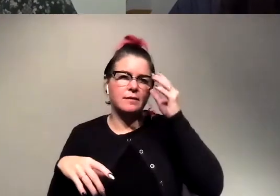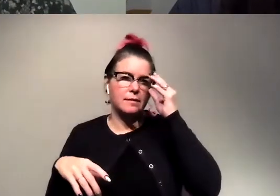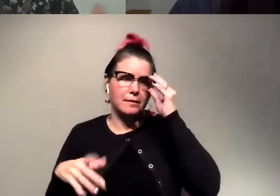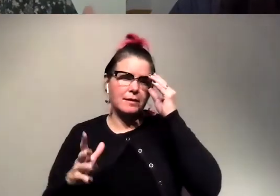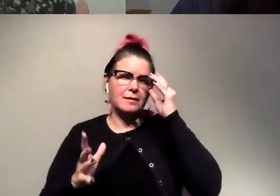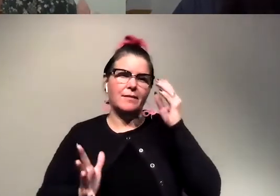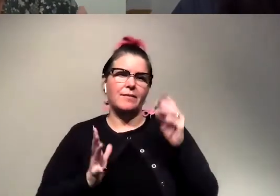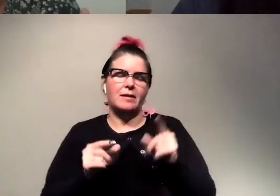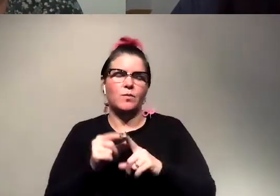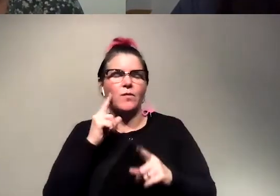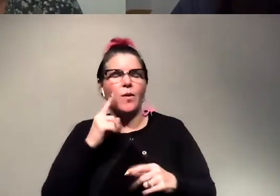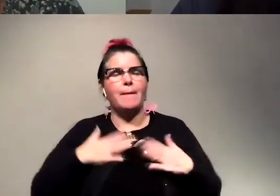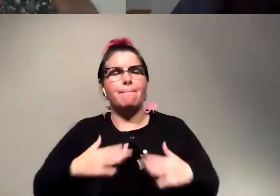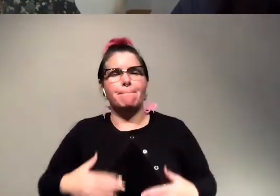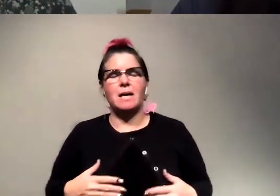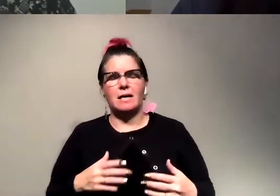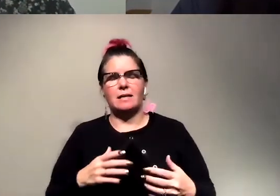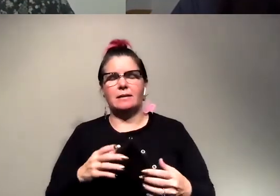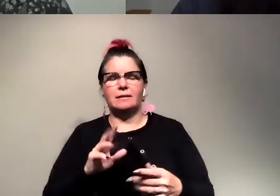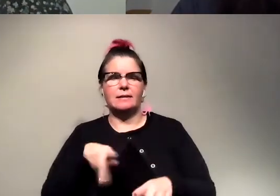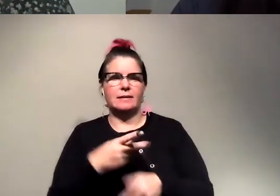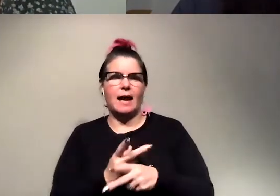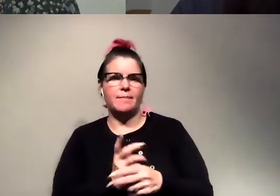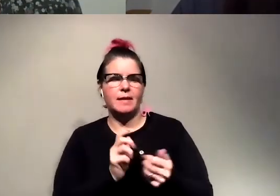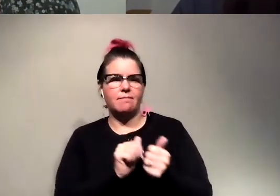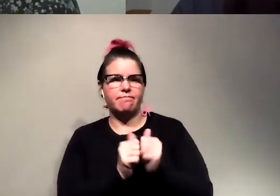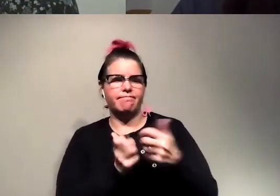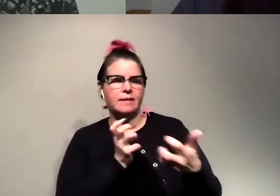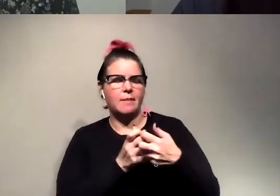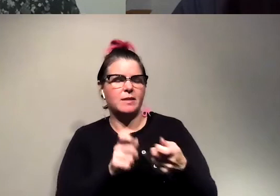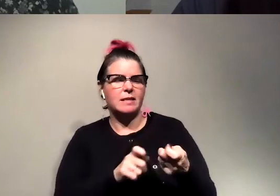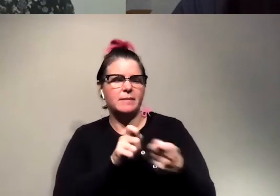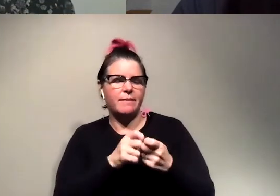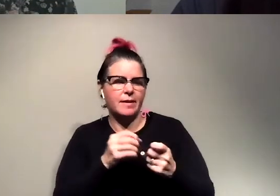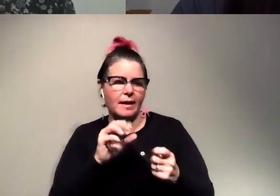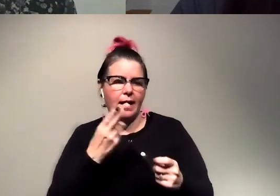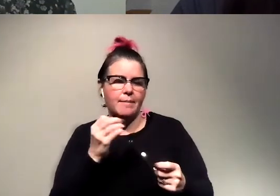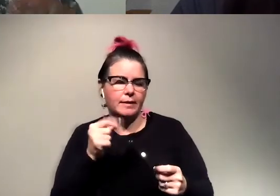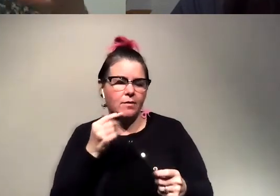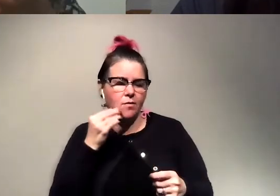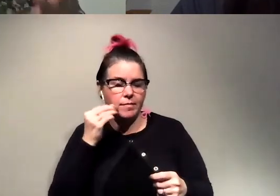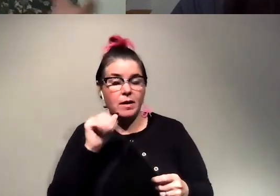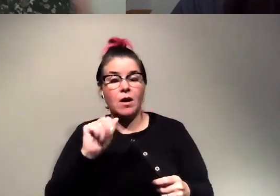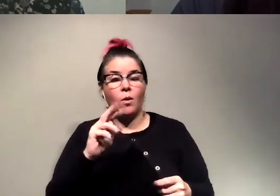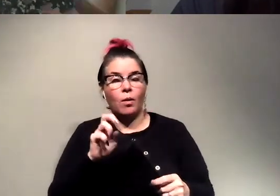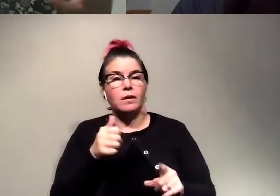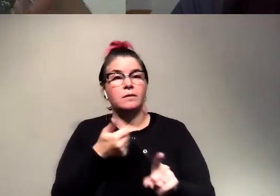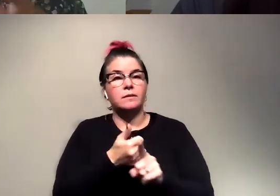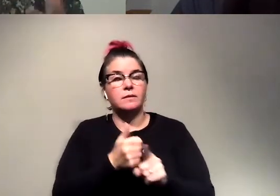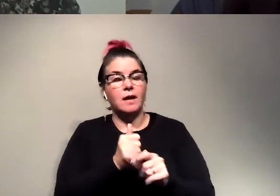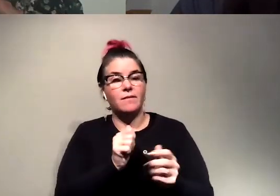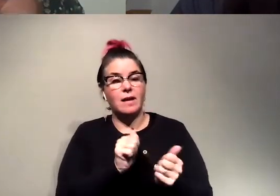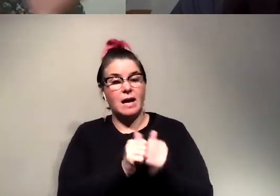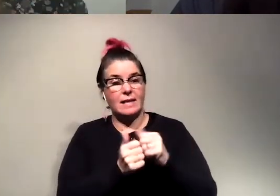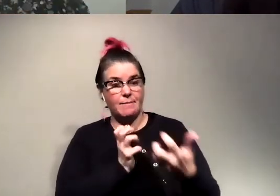body types that are adapted for different habitats. So an anole that is adapted to